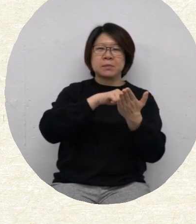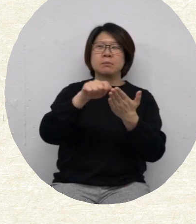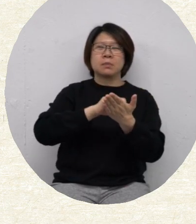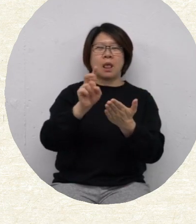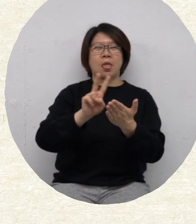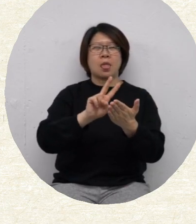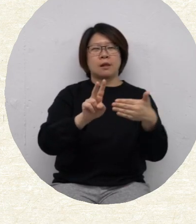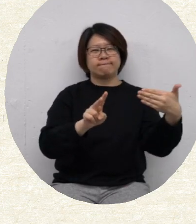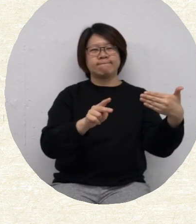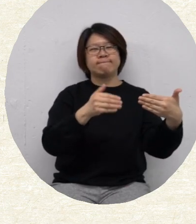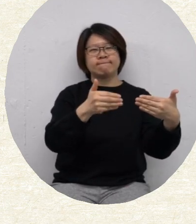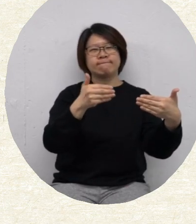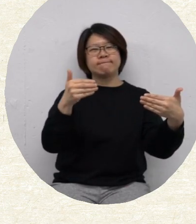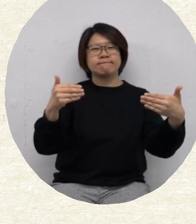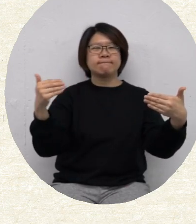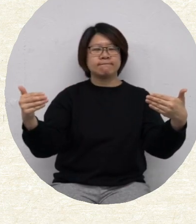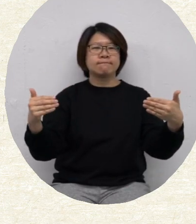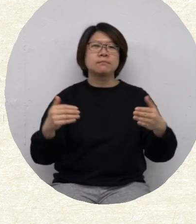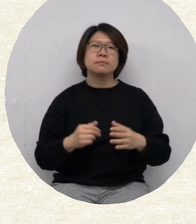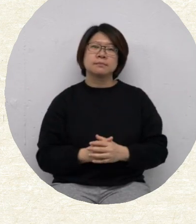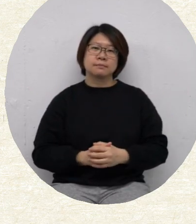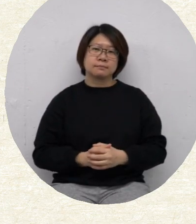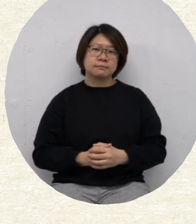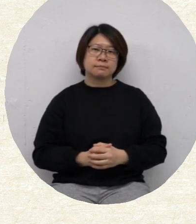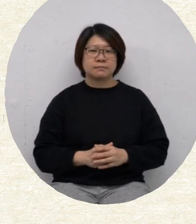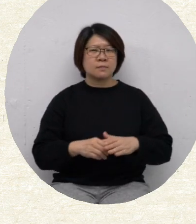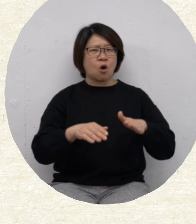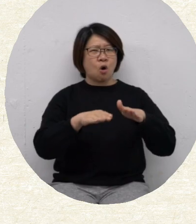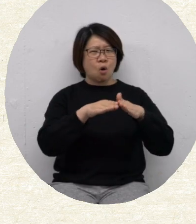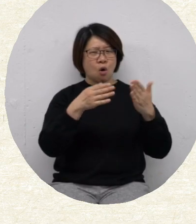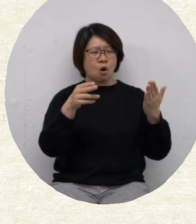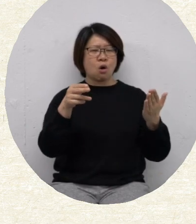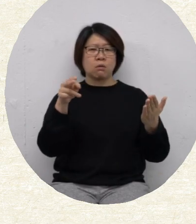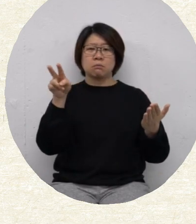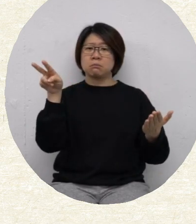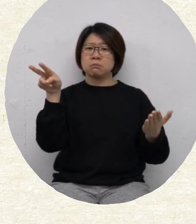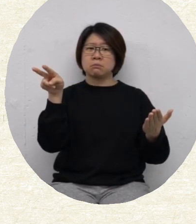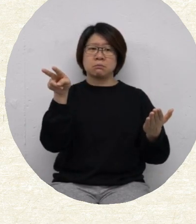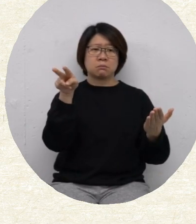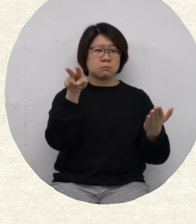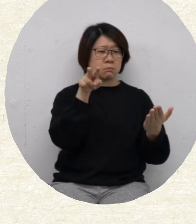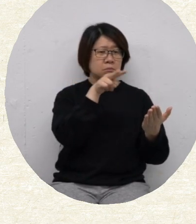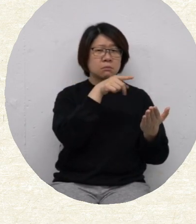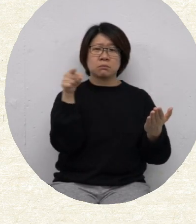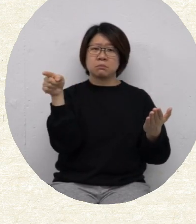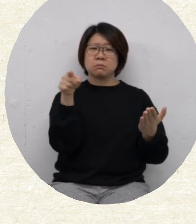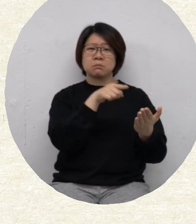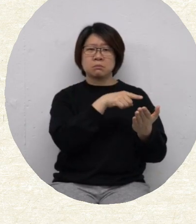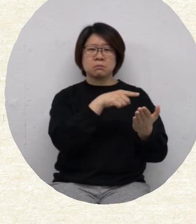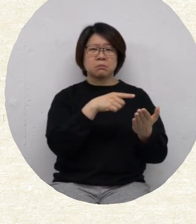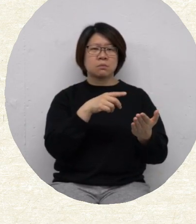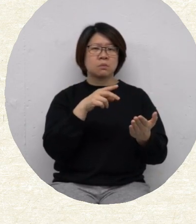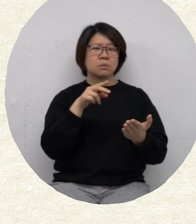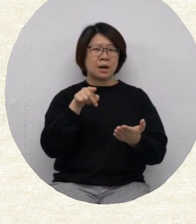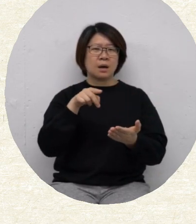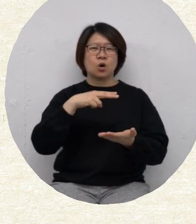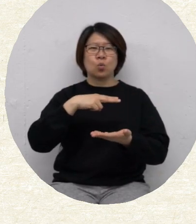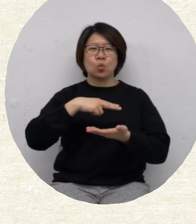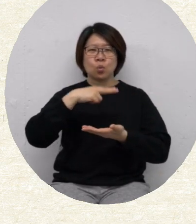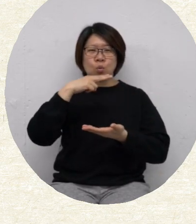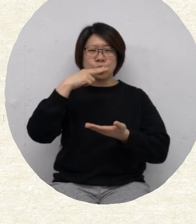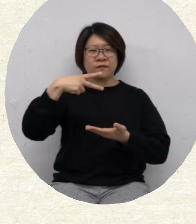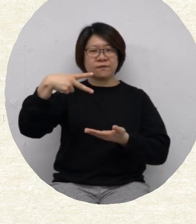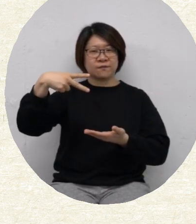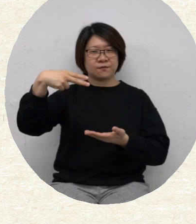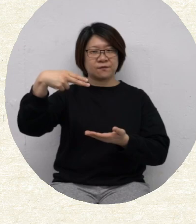cut in half, revealing the binding structure of a traditional Asian stab binding technique. In my